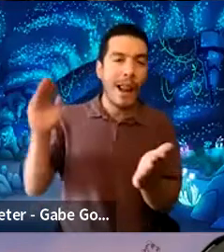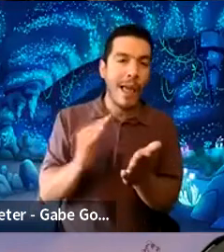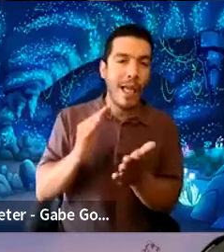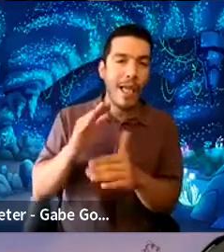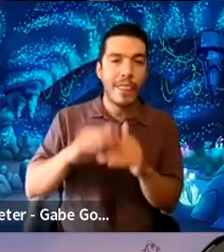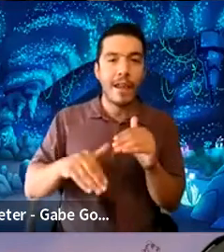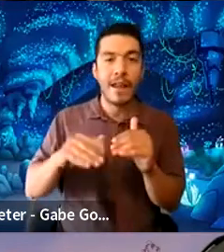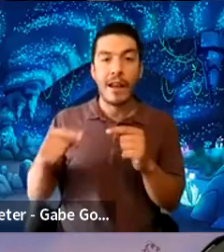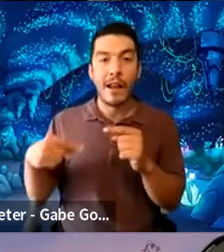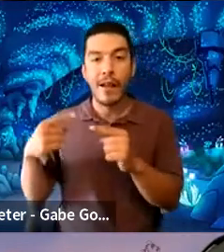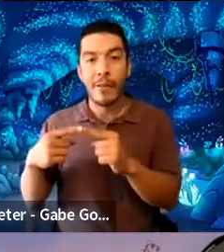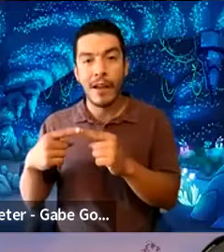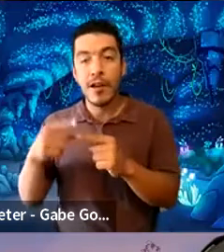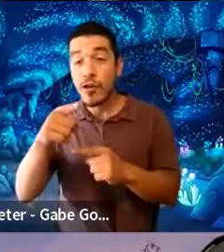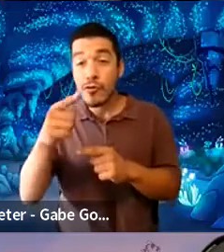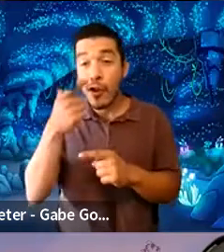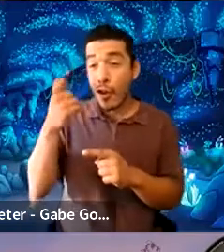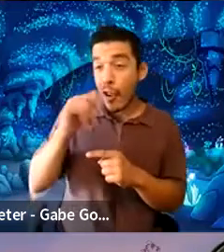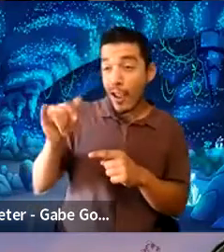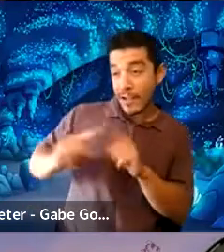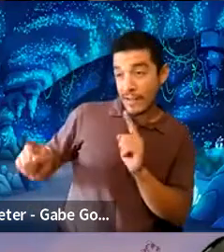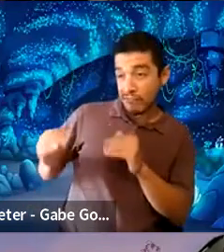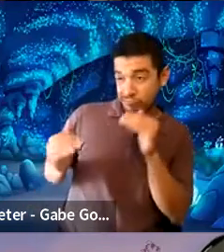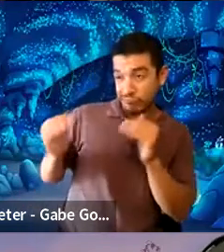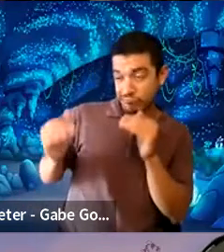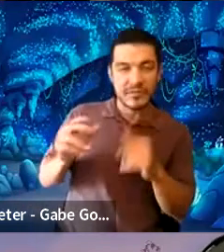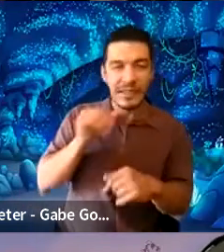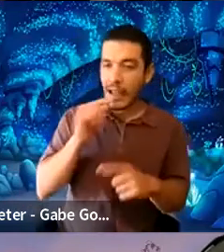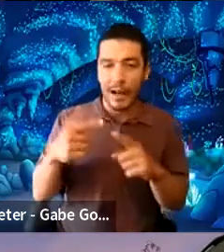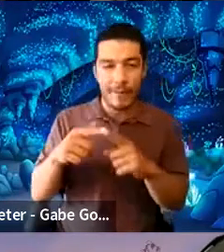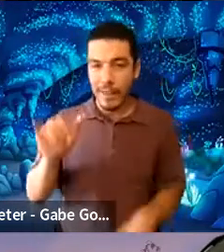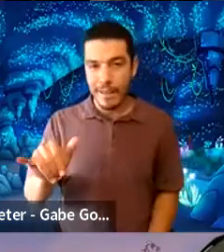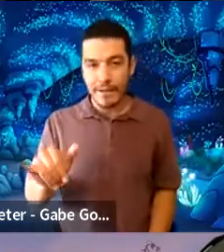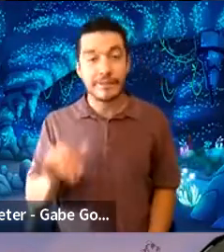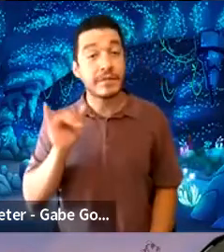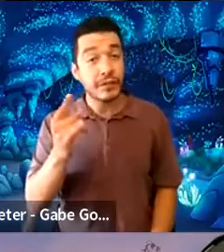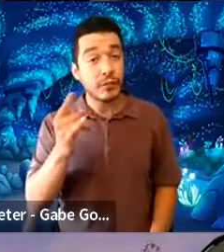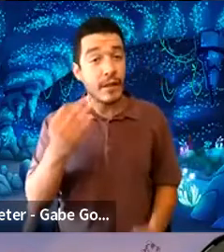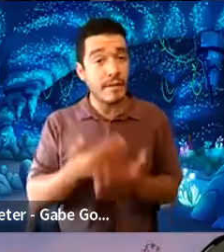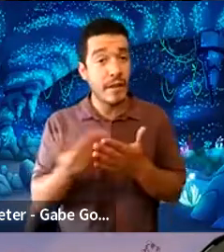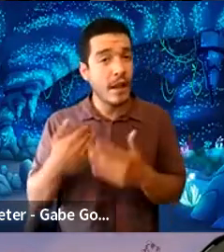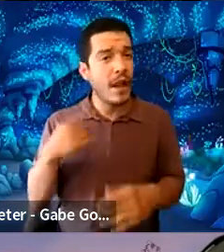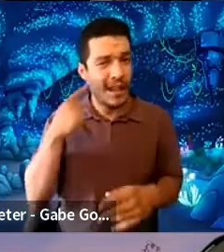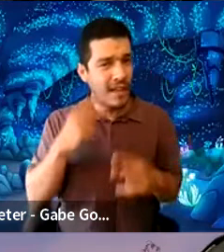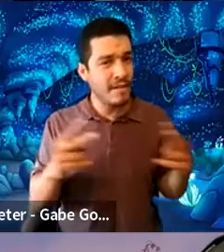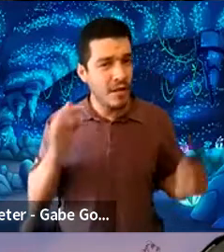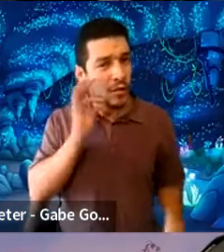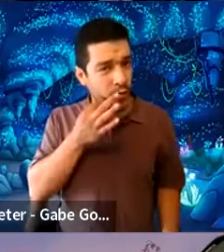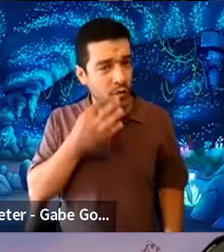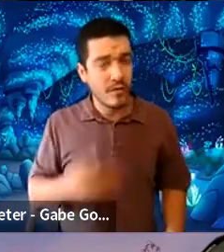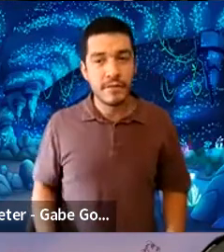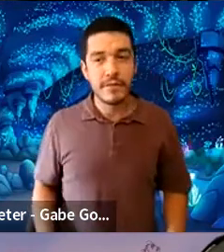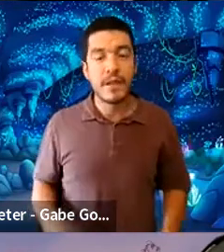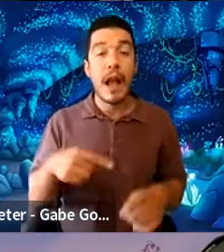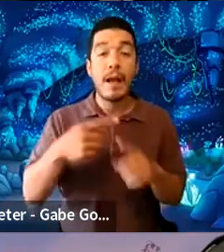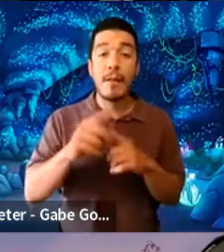about you look like this or you're that, or it's not about that. And that's one of the things that I think is really cool